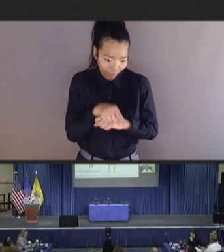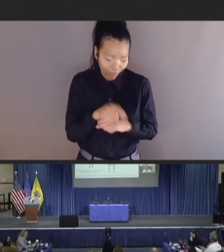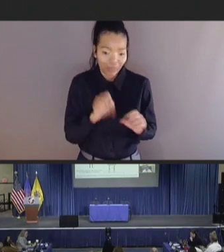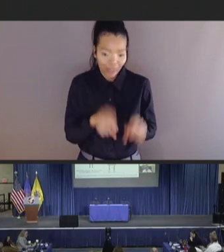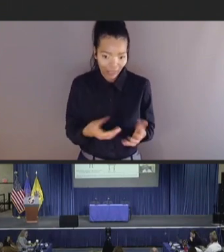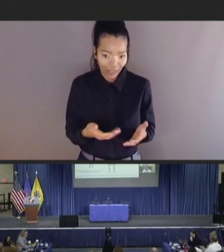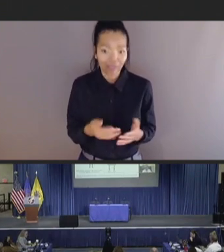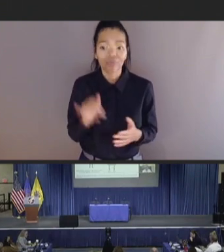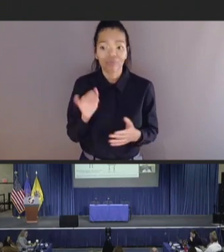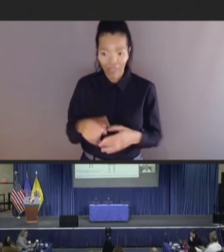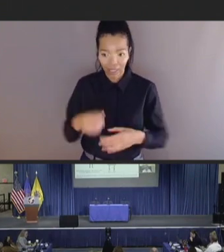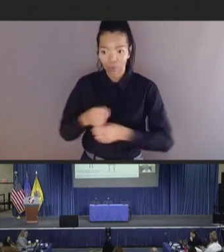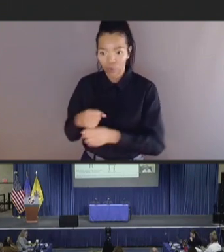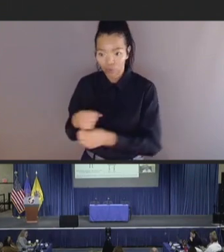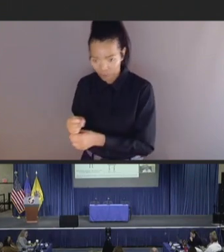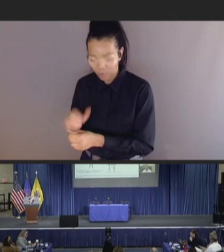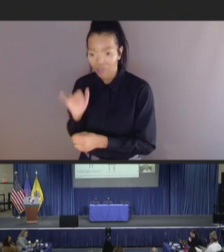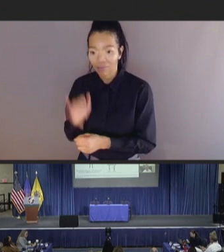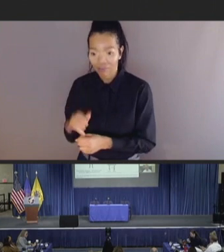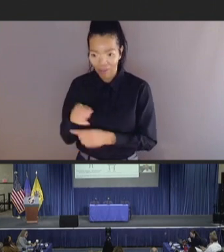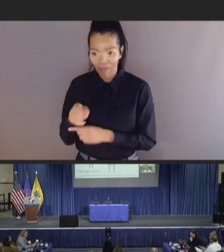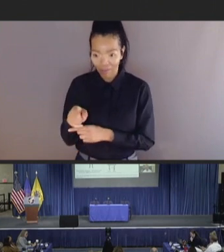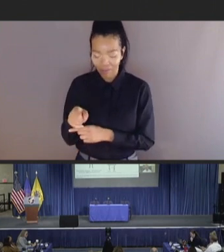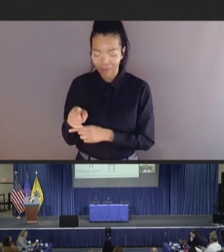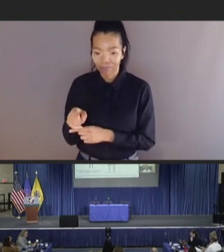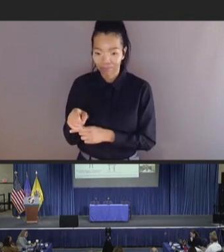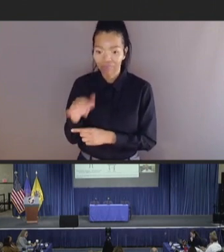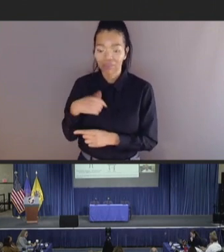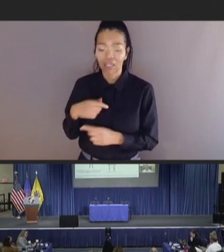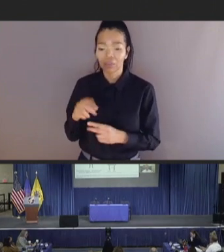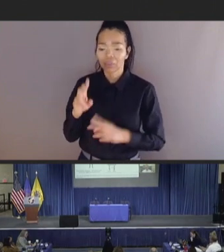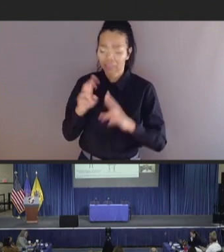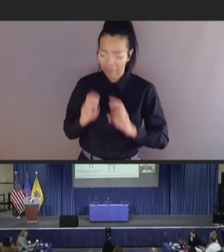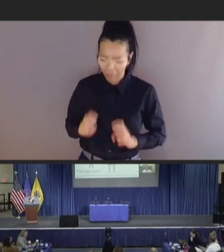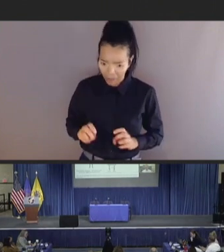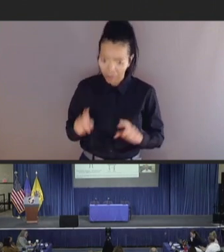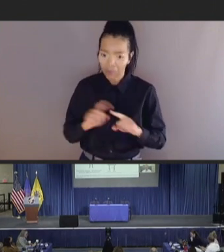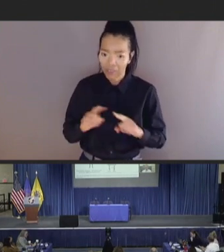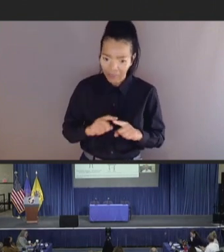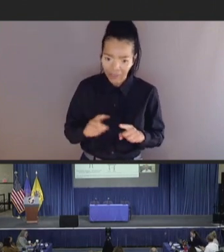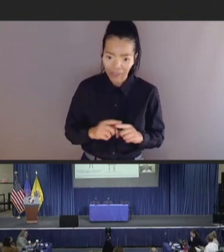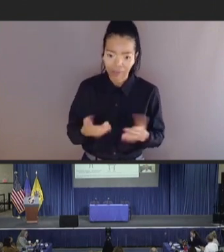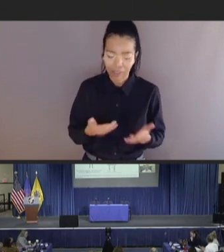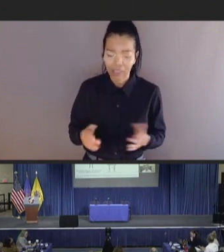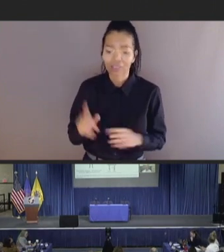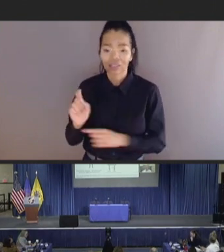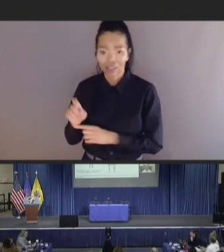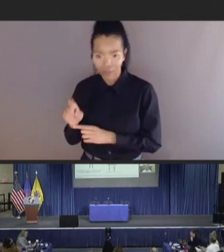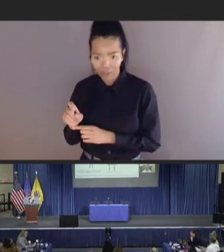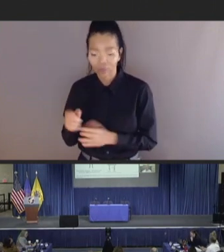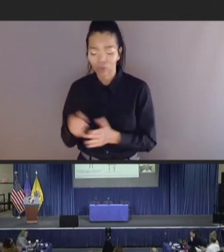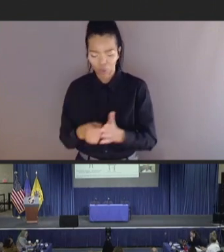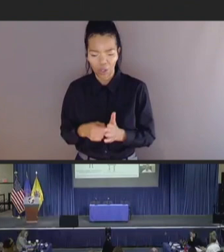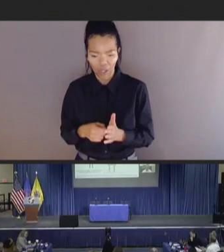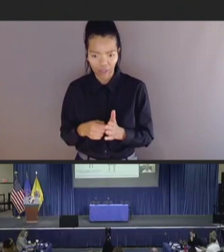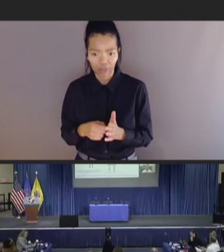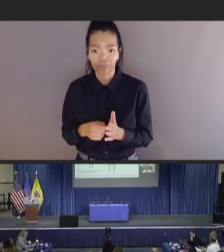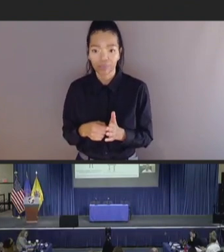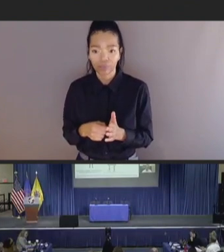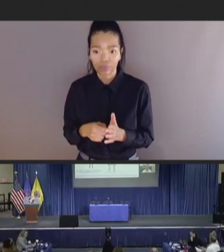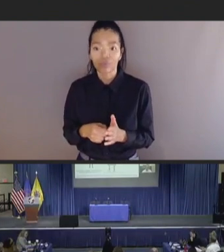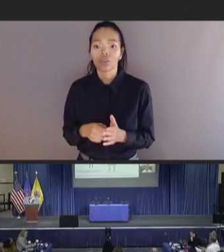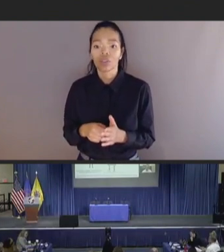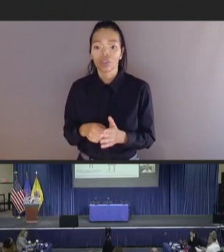many of these antibody variants that allow us to evaluate the many immunogens that are required to evaluate, to then being able to iterate in fast